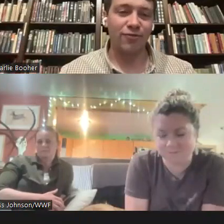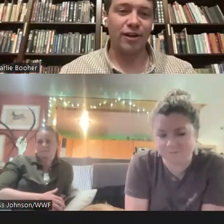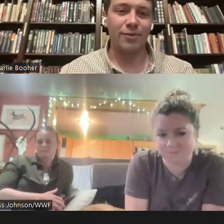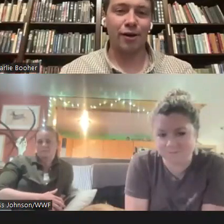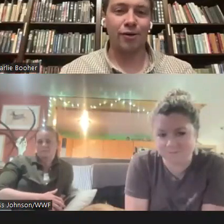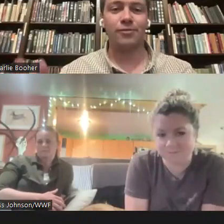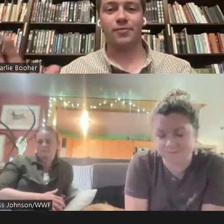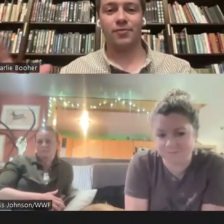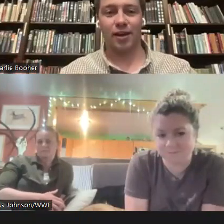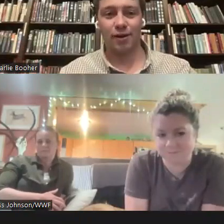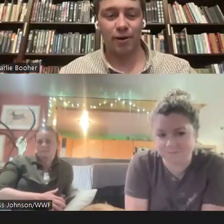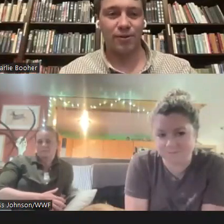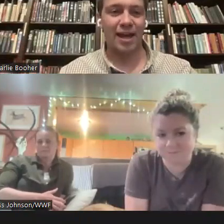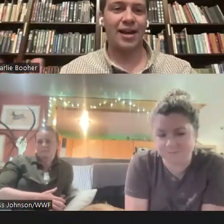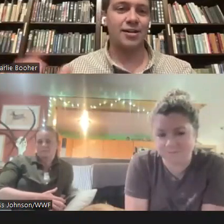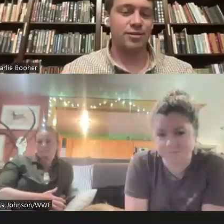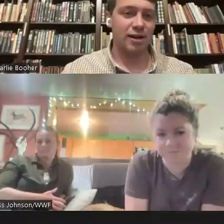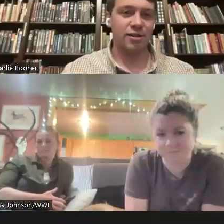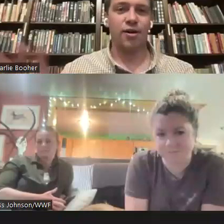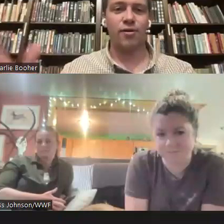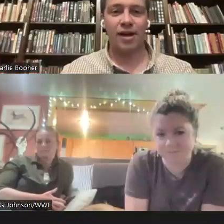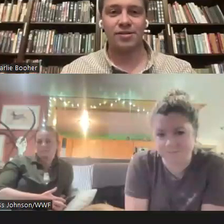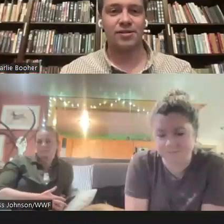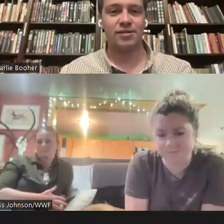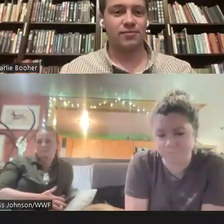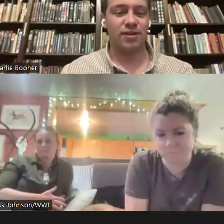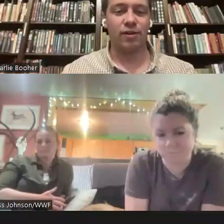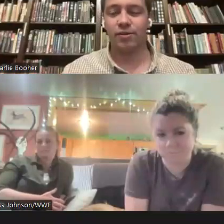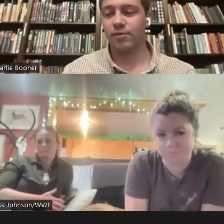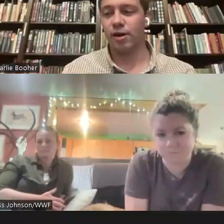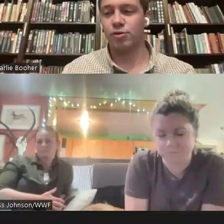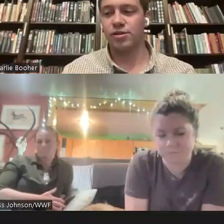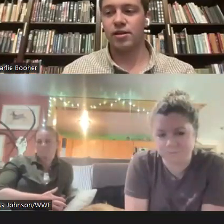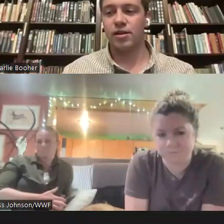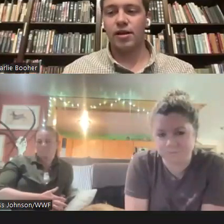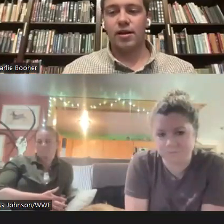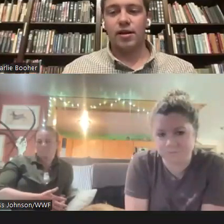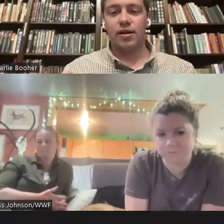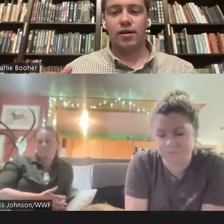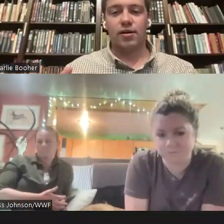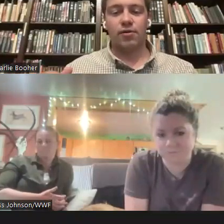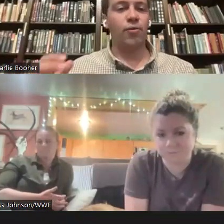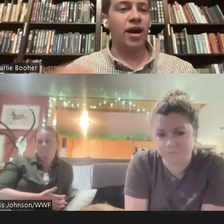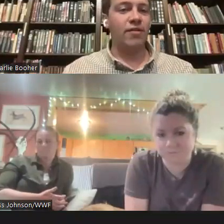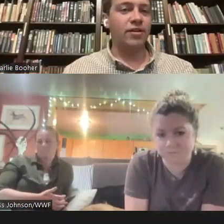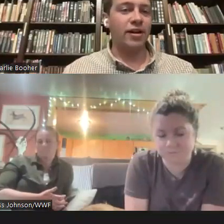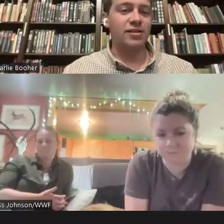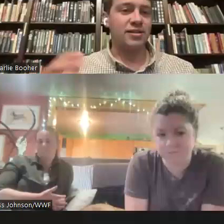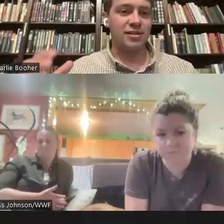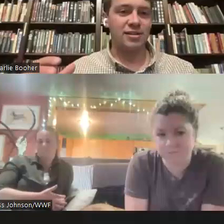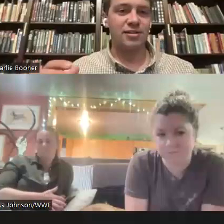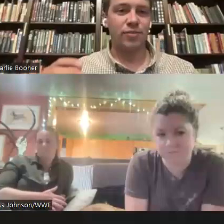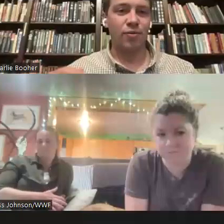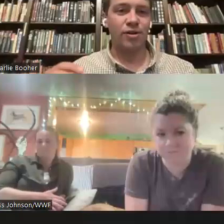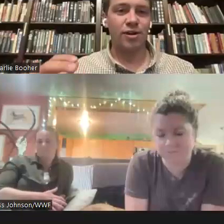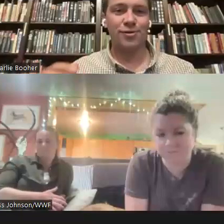slightly different funding model. I agree with that, as does Mexico, as does several other countries. What we have in the United